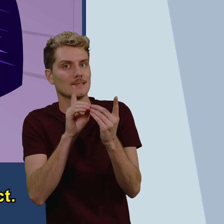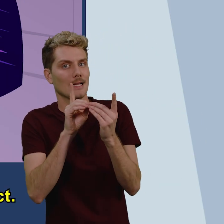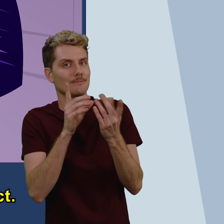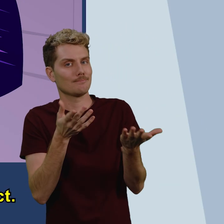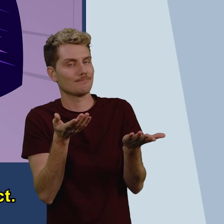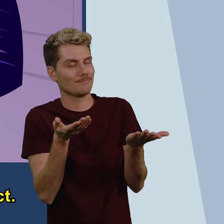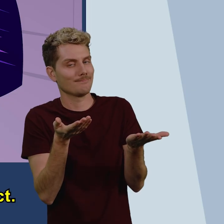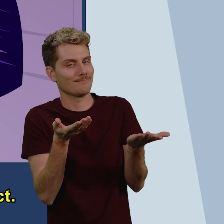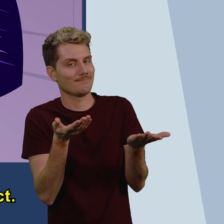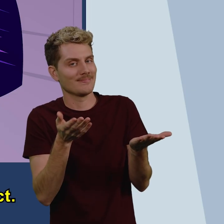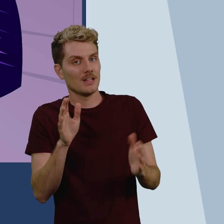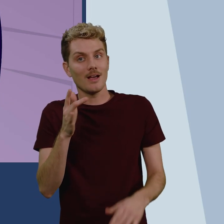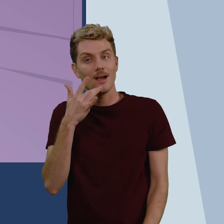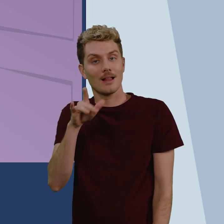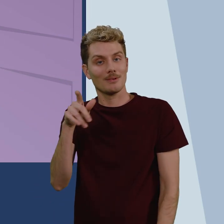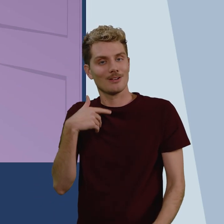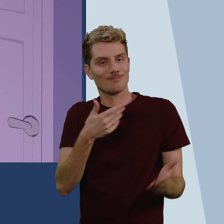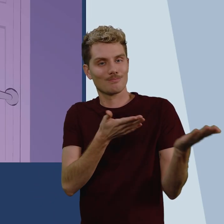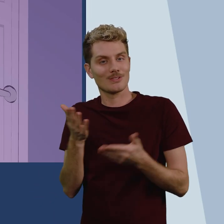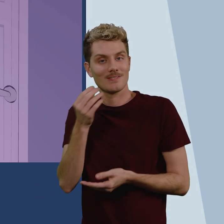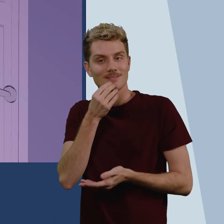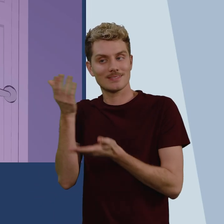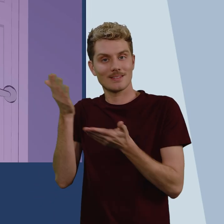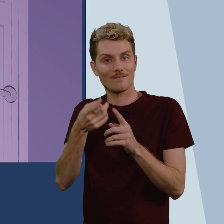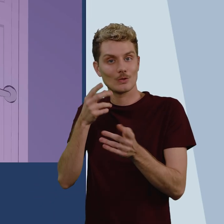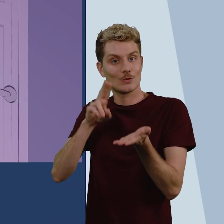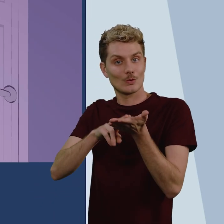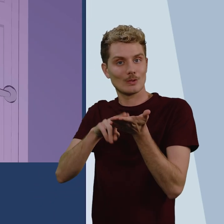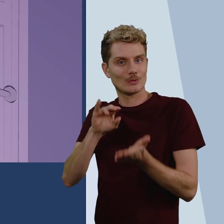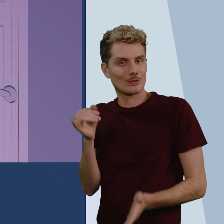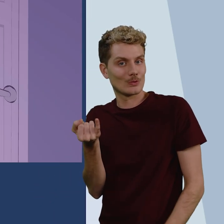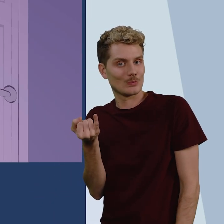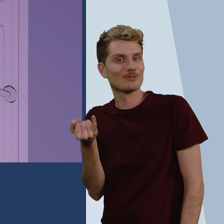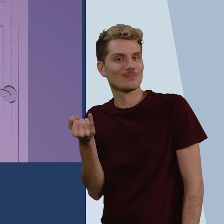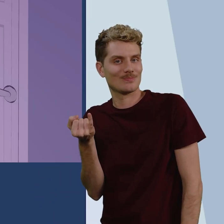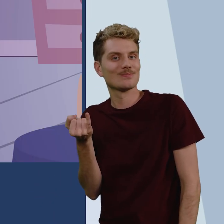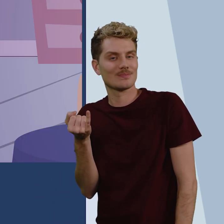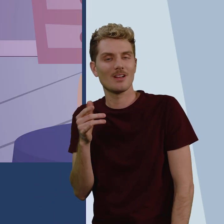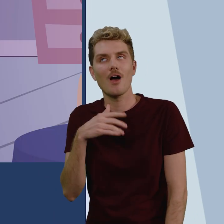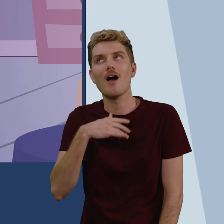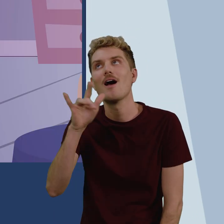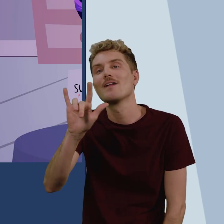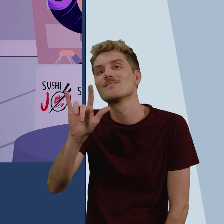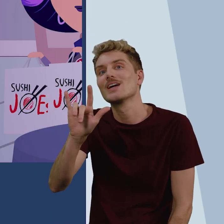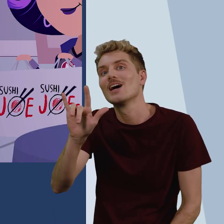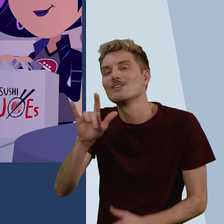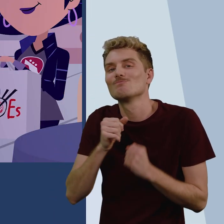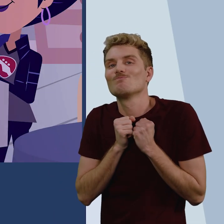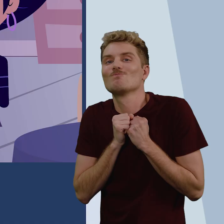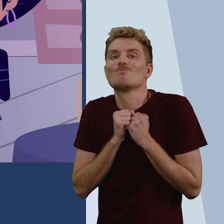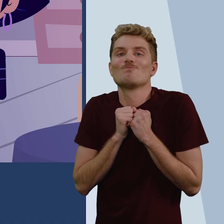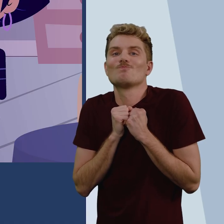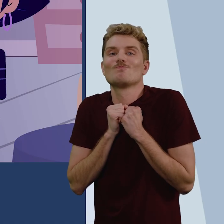make our night perfect. Lucky for you, I brought takeout from Sushi Joe's. I love you.